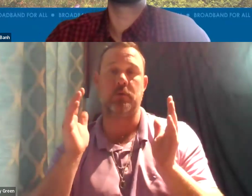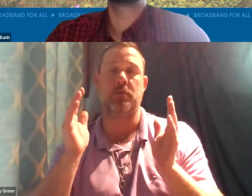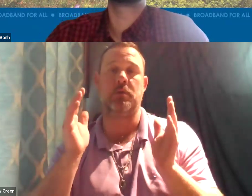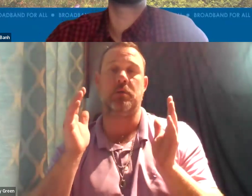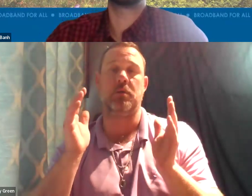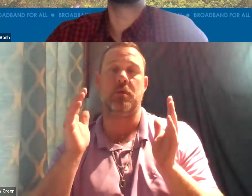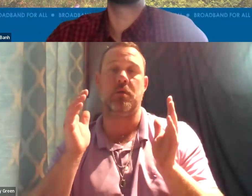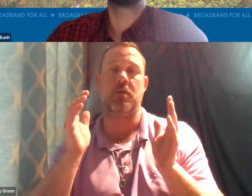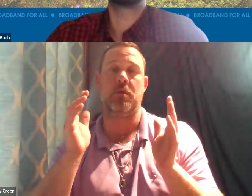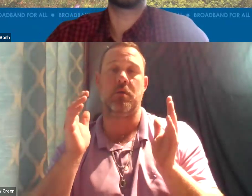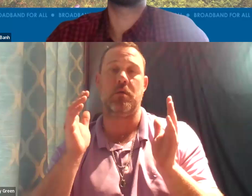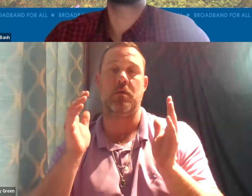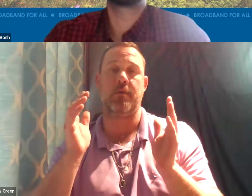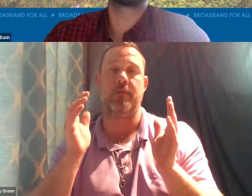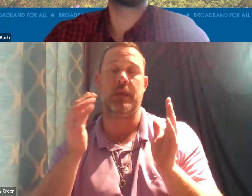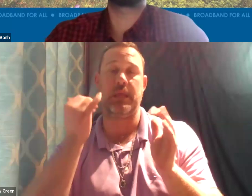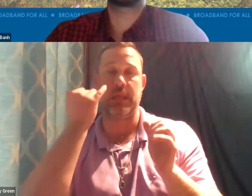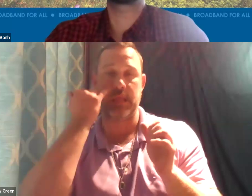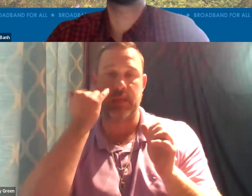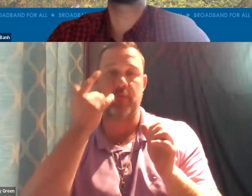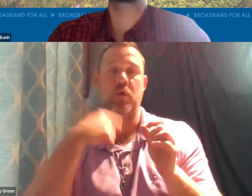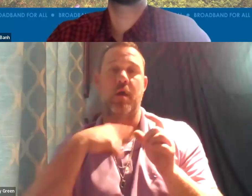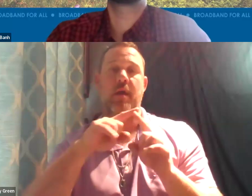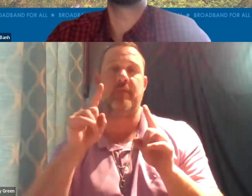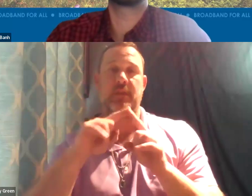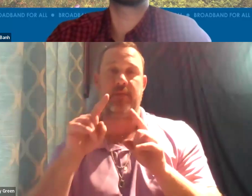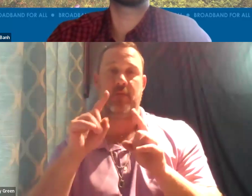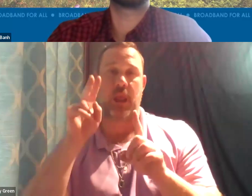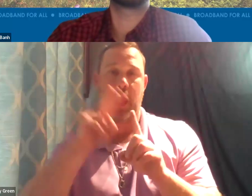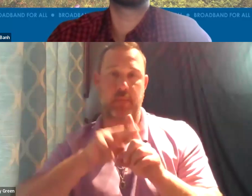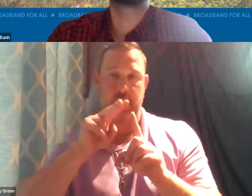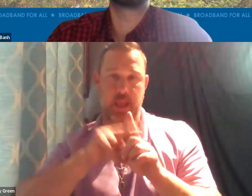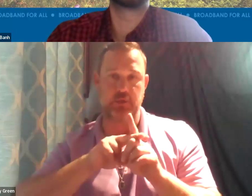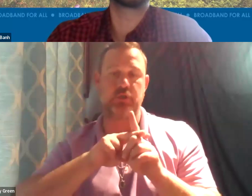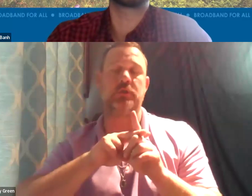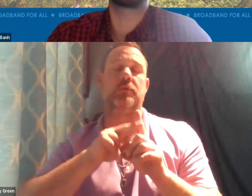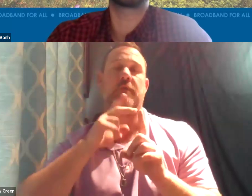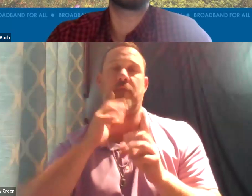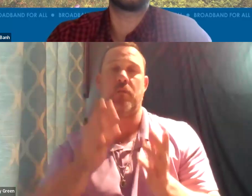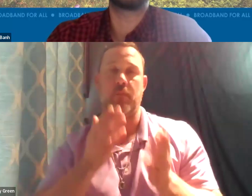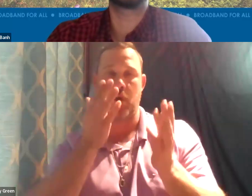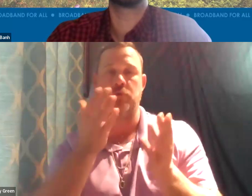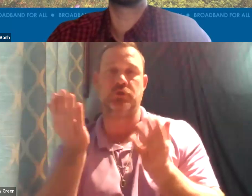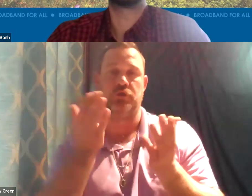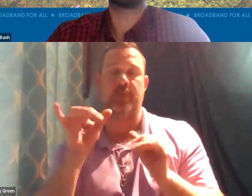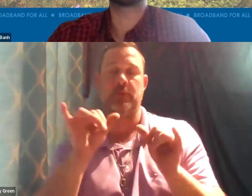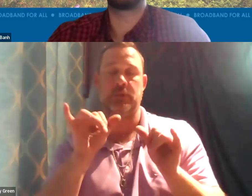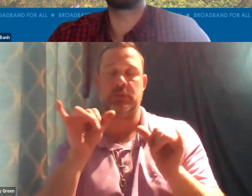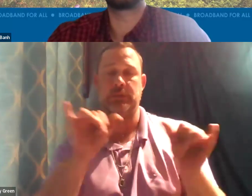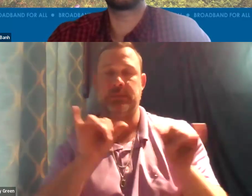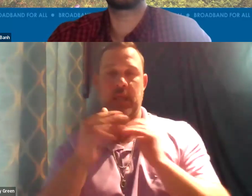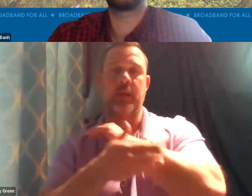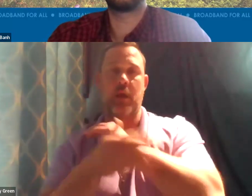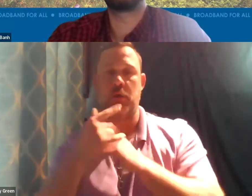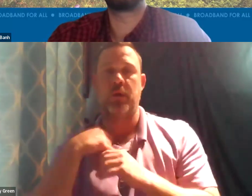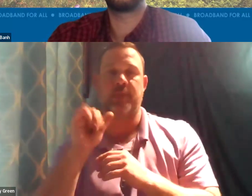you have if you have different applications for proposing to serve the same county, we have a